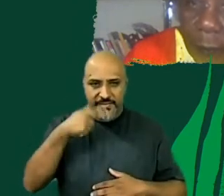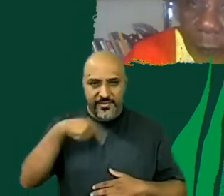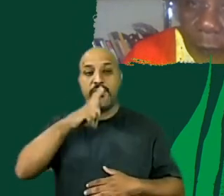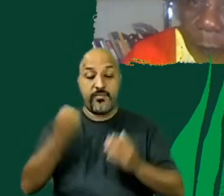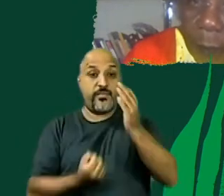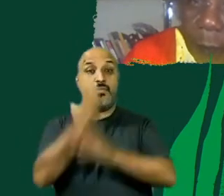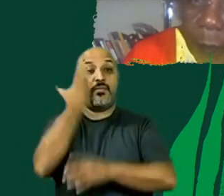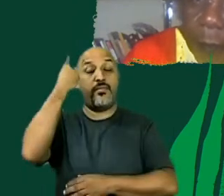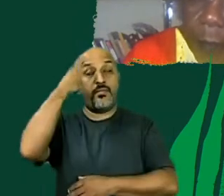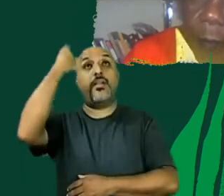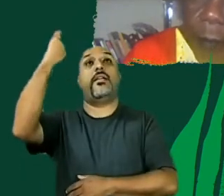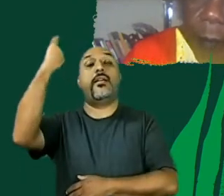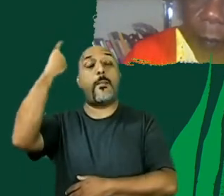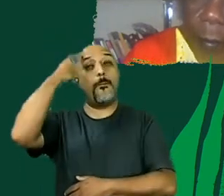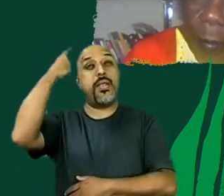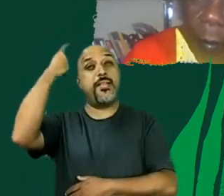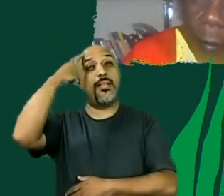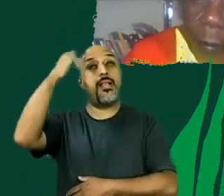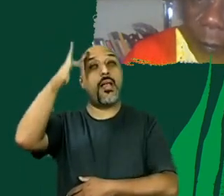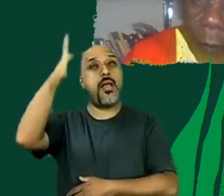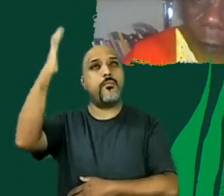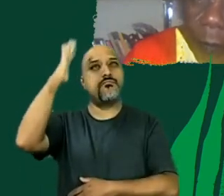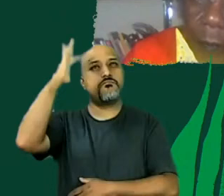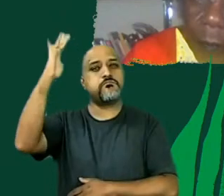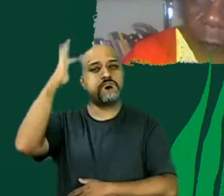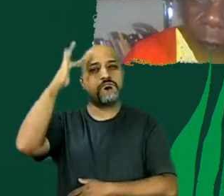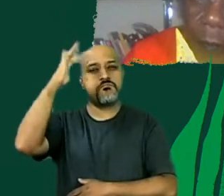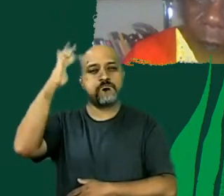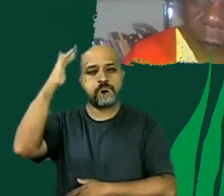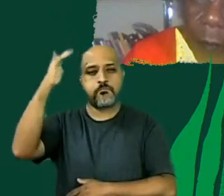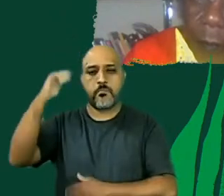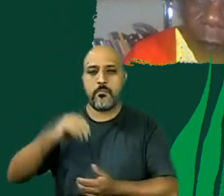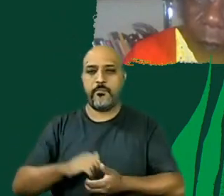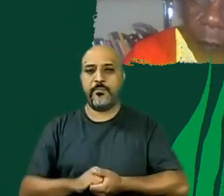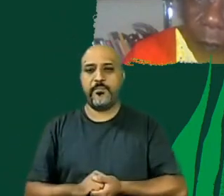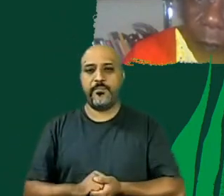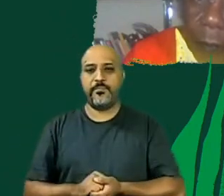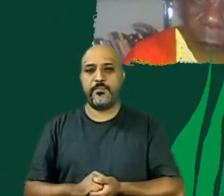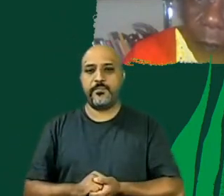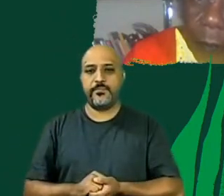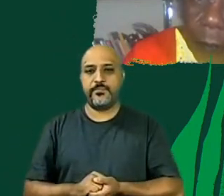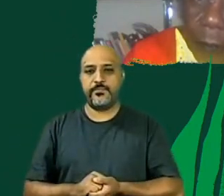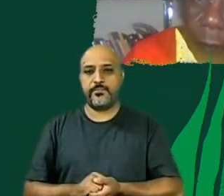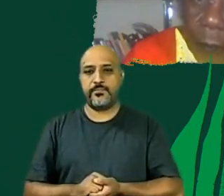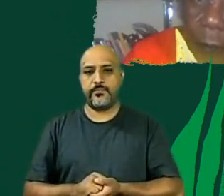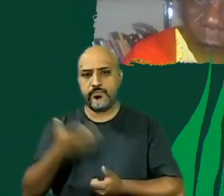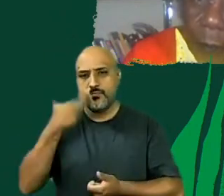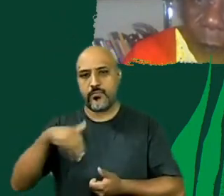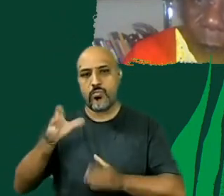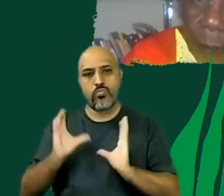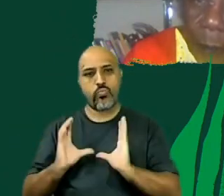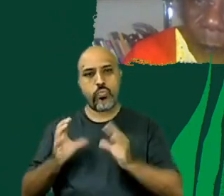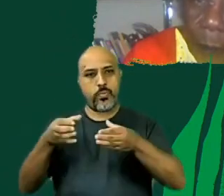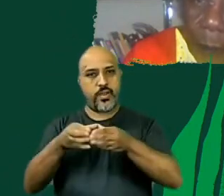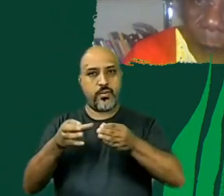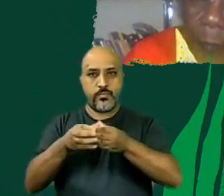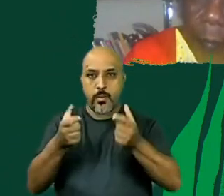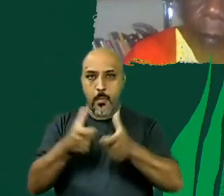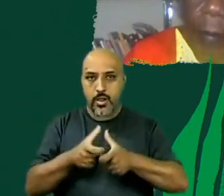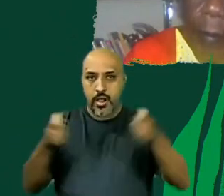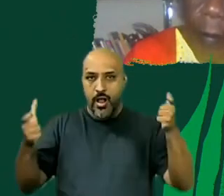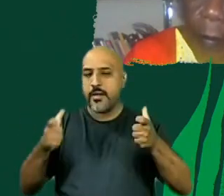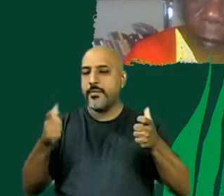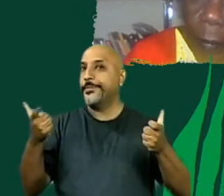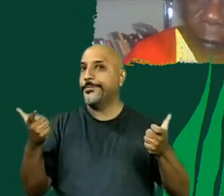for the larger, you know, community, let us say, it's very dangerous. They really